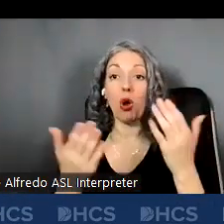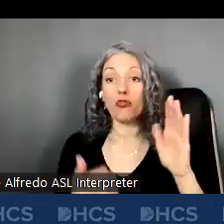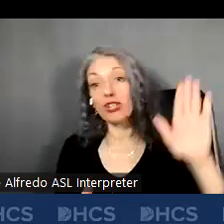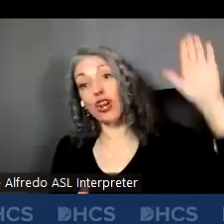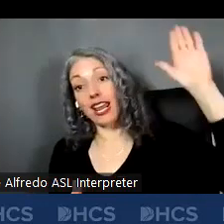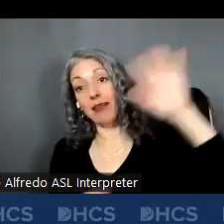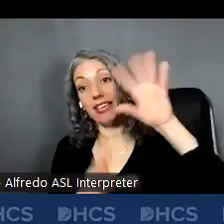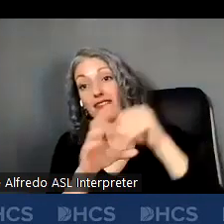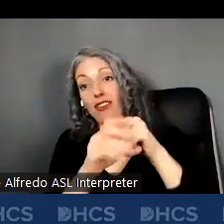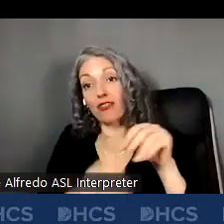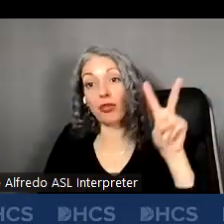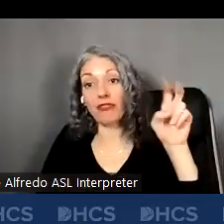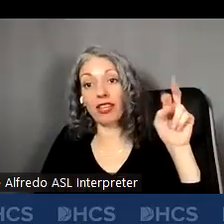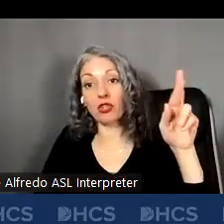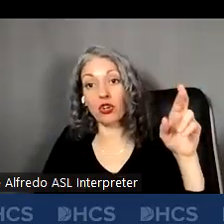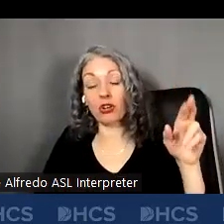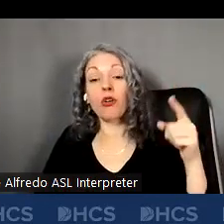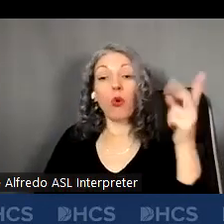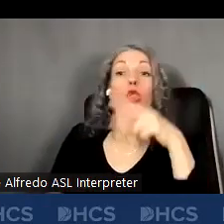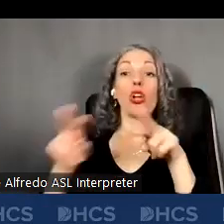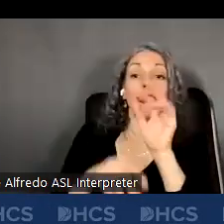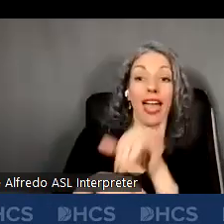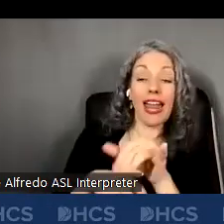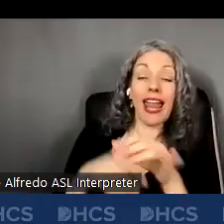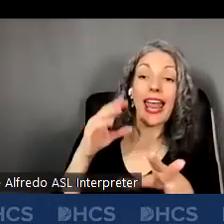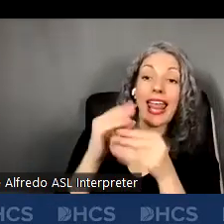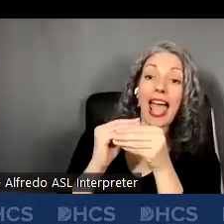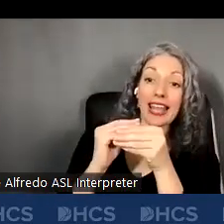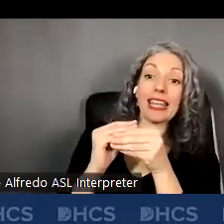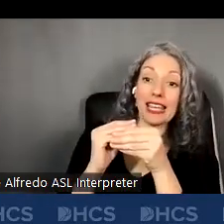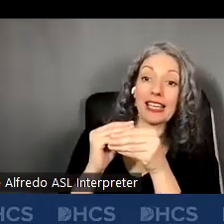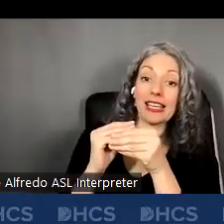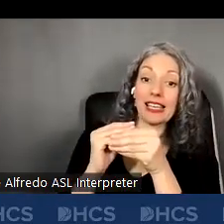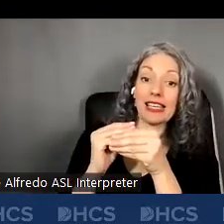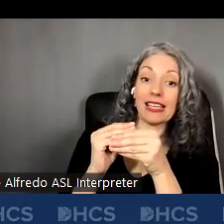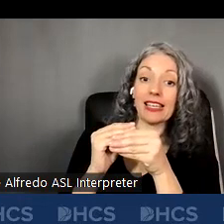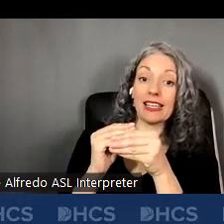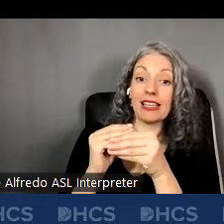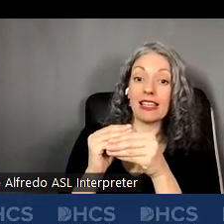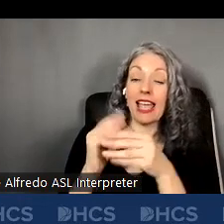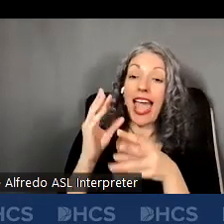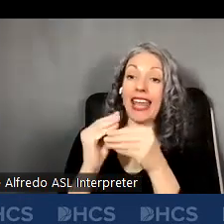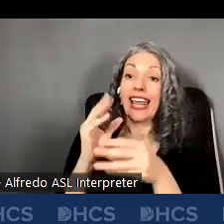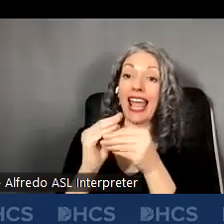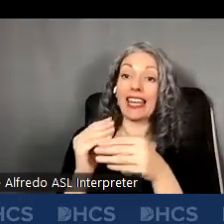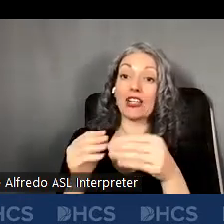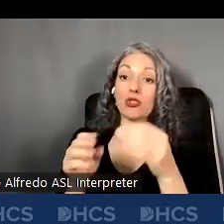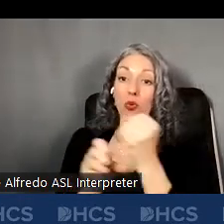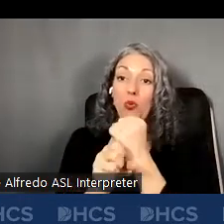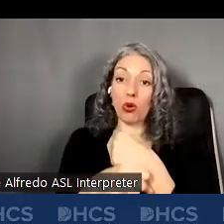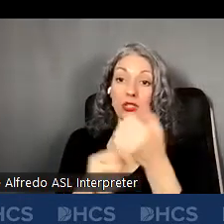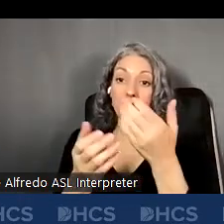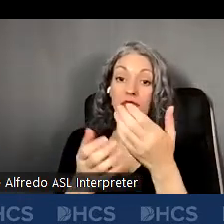vendor, we're taking a look at that and adding potentially on a rolling basis, because we want to make sure that folks